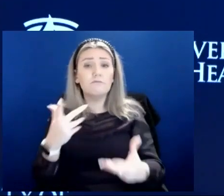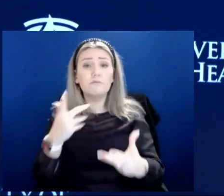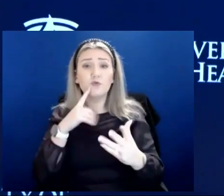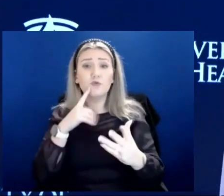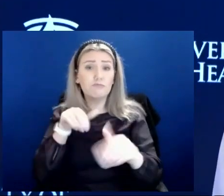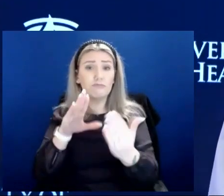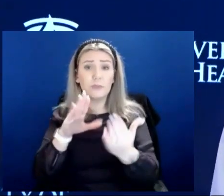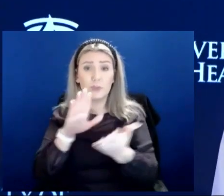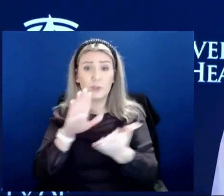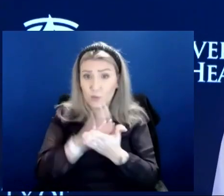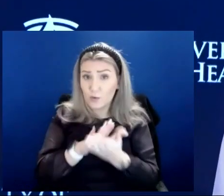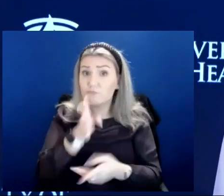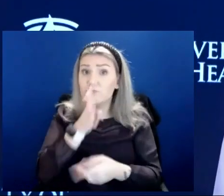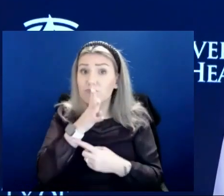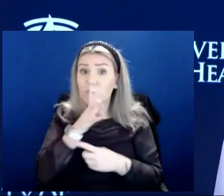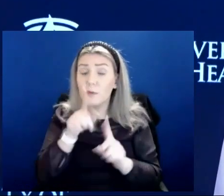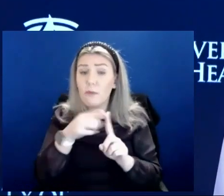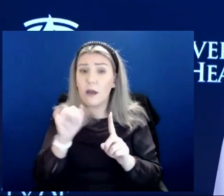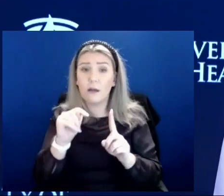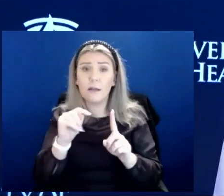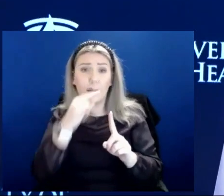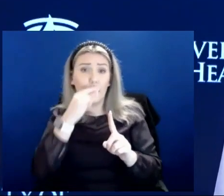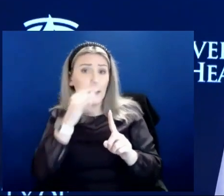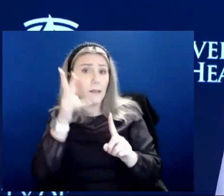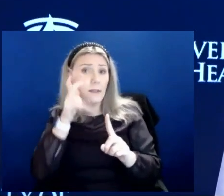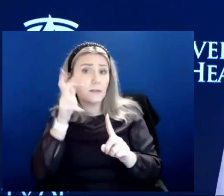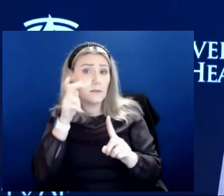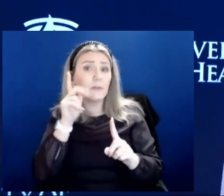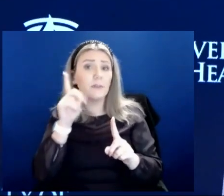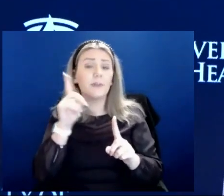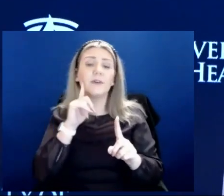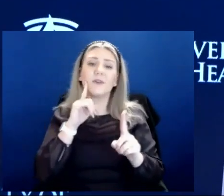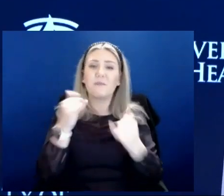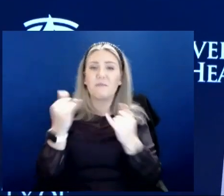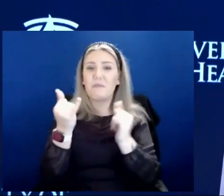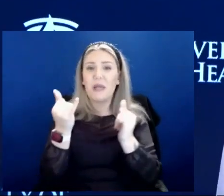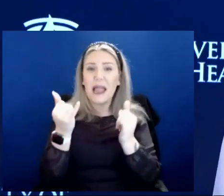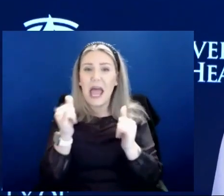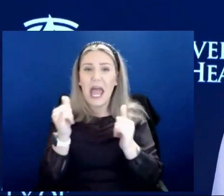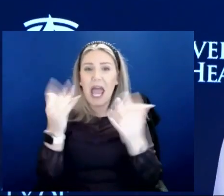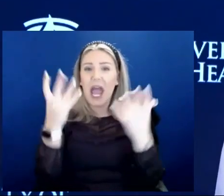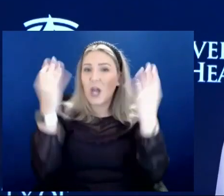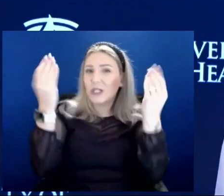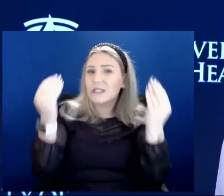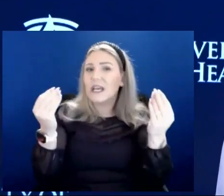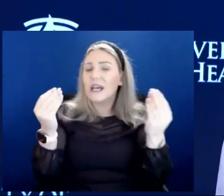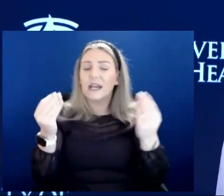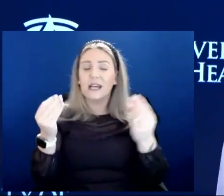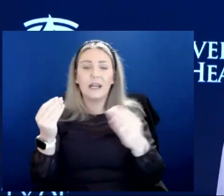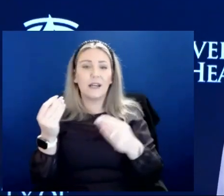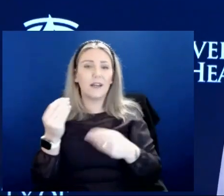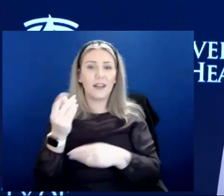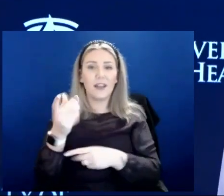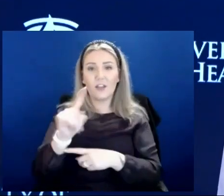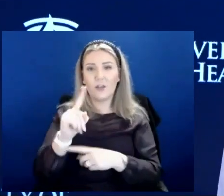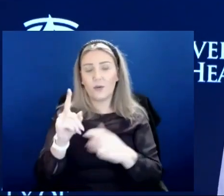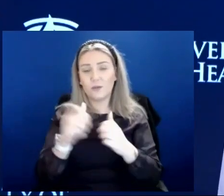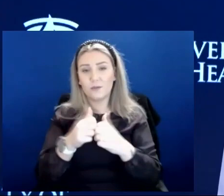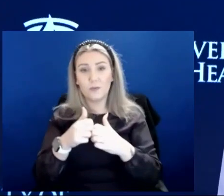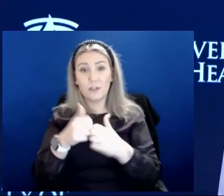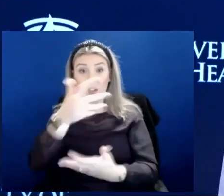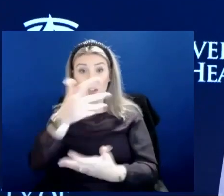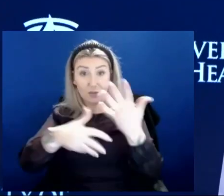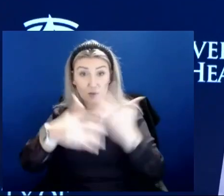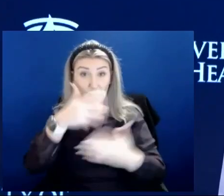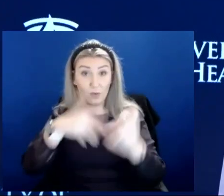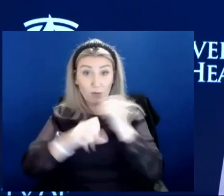it. Kids are hearing about it on the playground, and for those with social media, they're